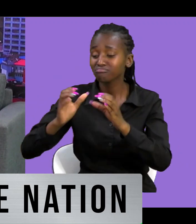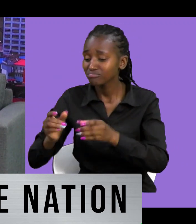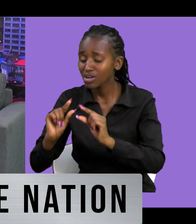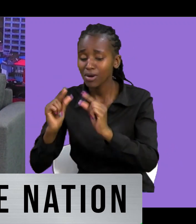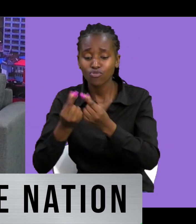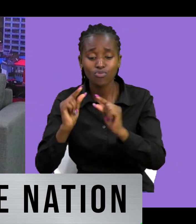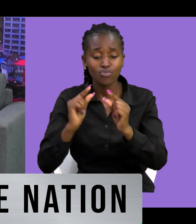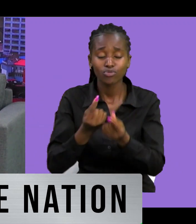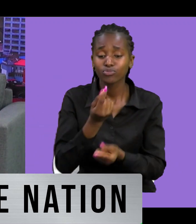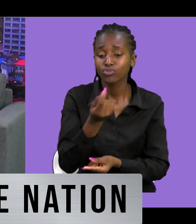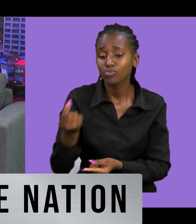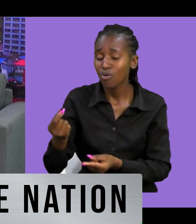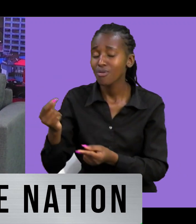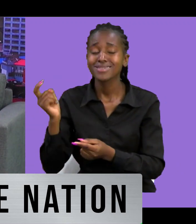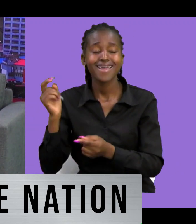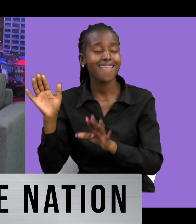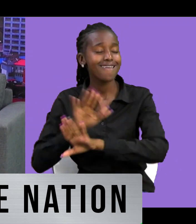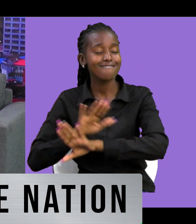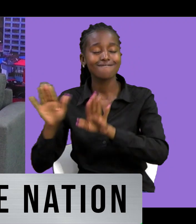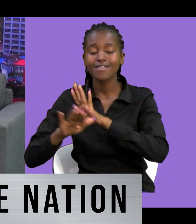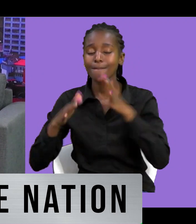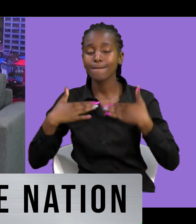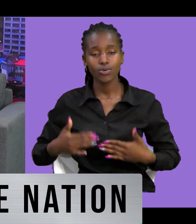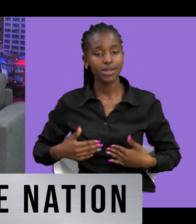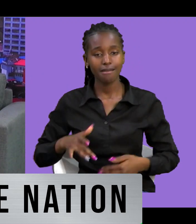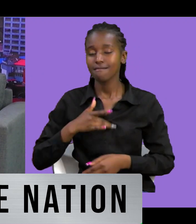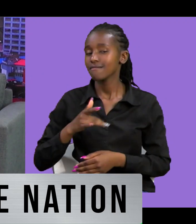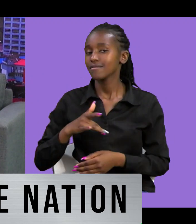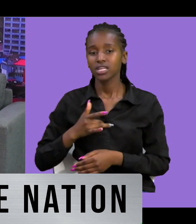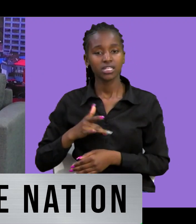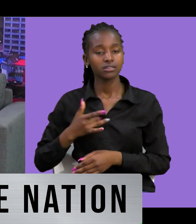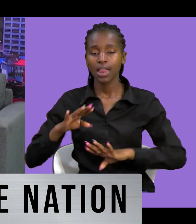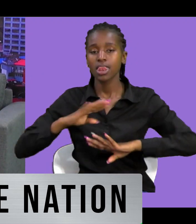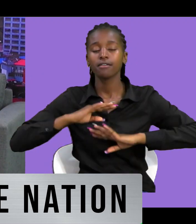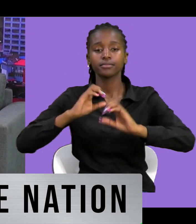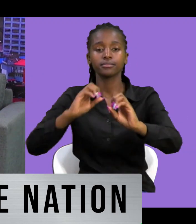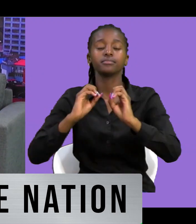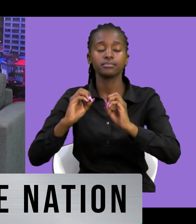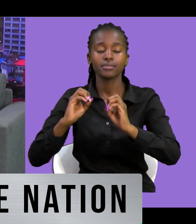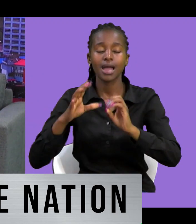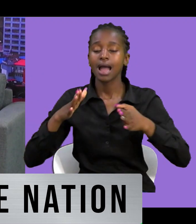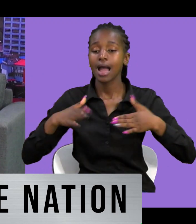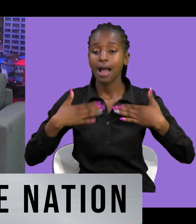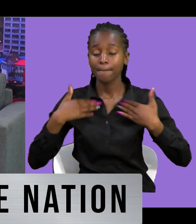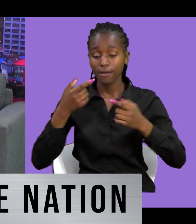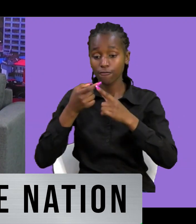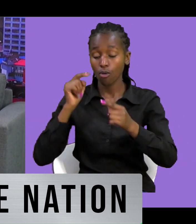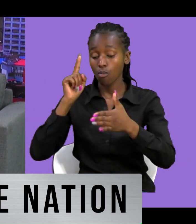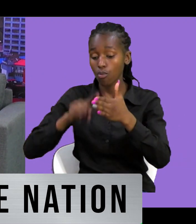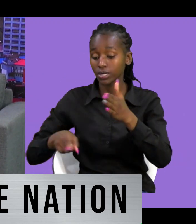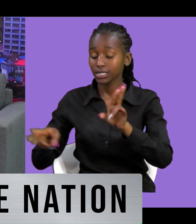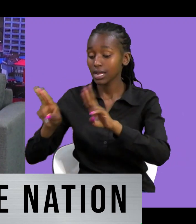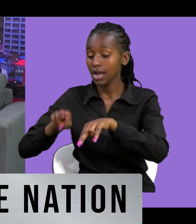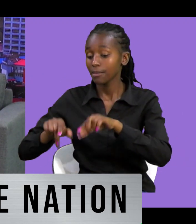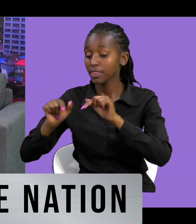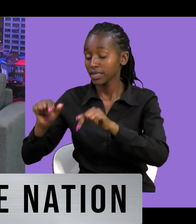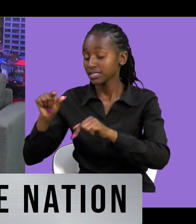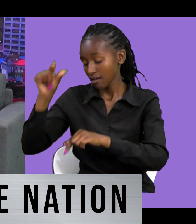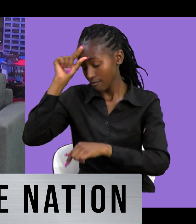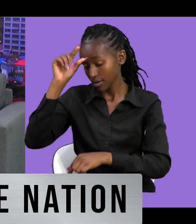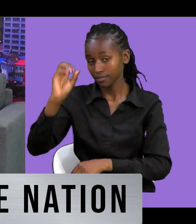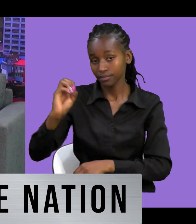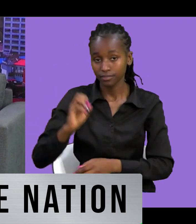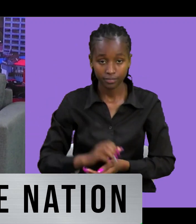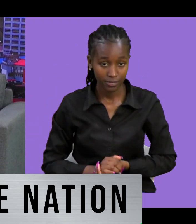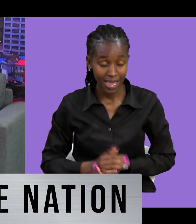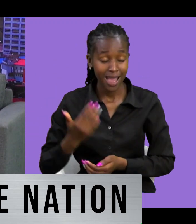everywhere. Yeah. People are not content with what is going on. But even the president himself, people are saying